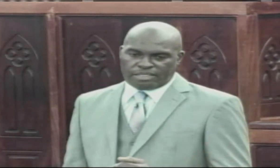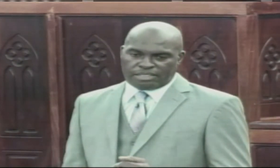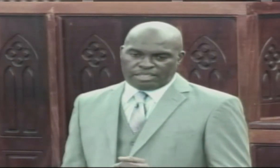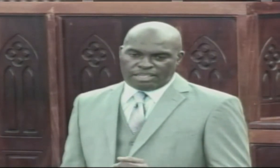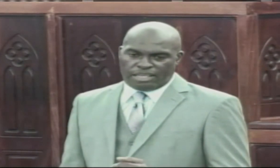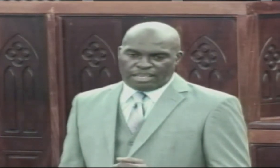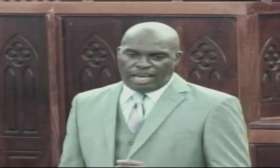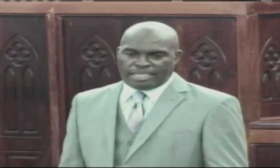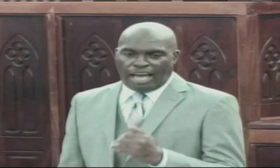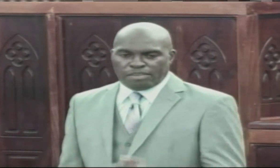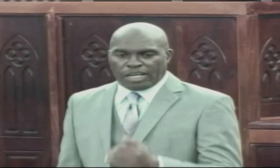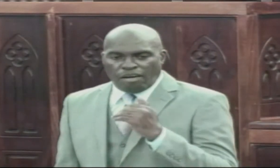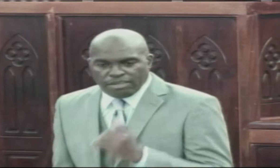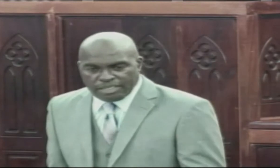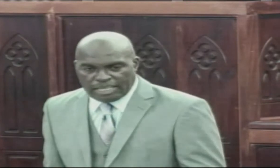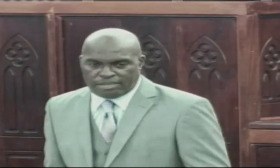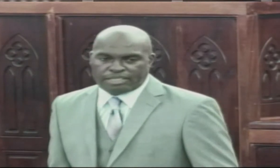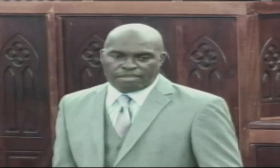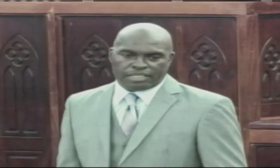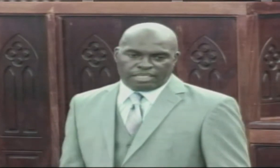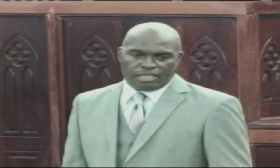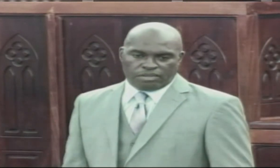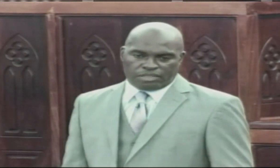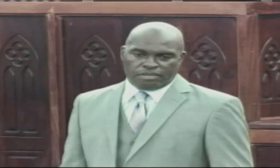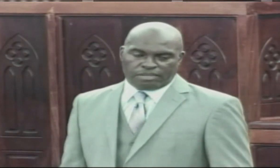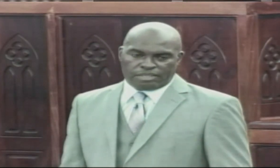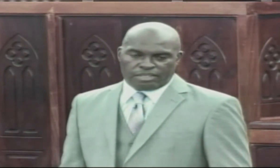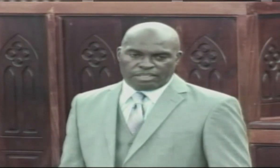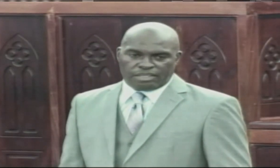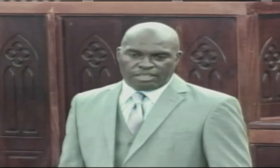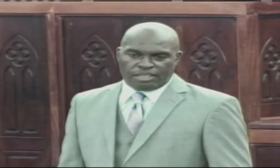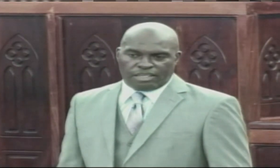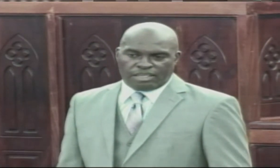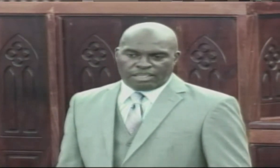service, and they have to be constantly up there servicing those routes,